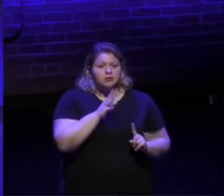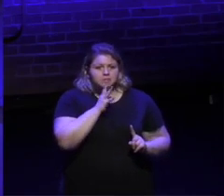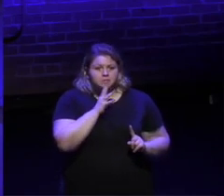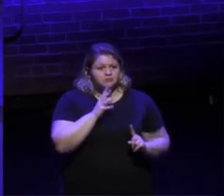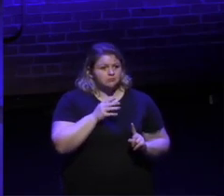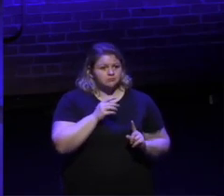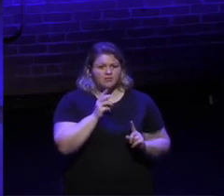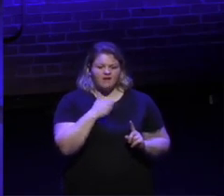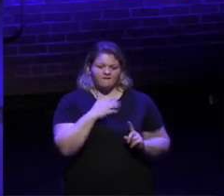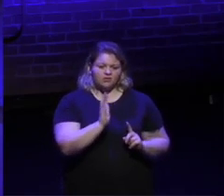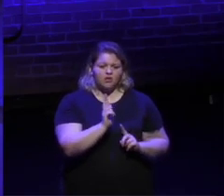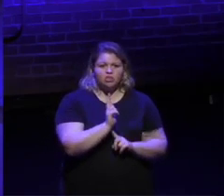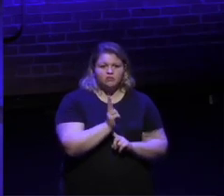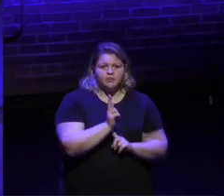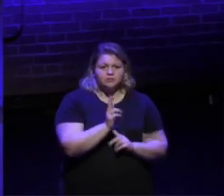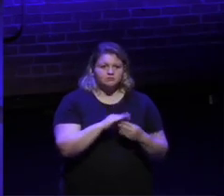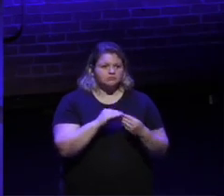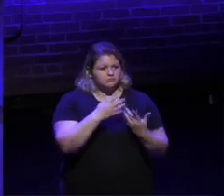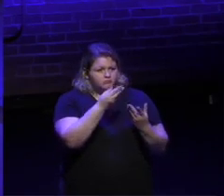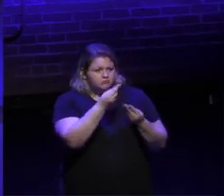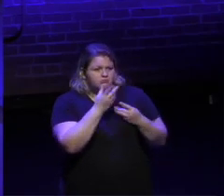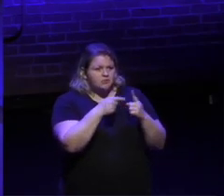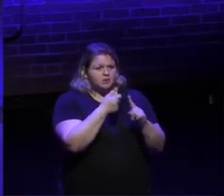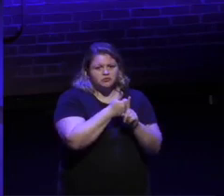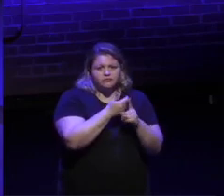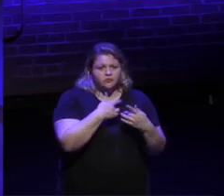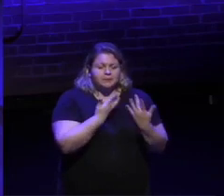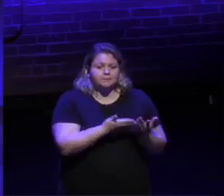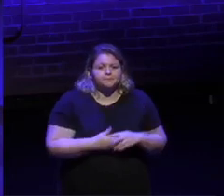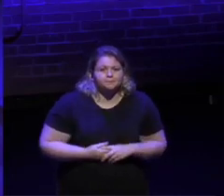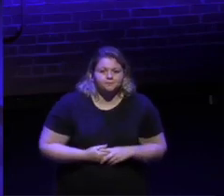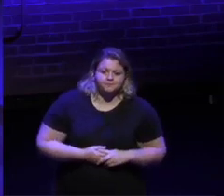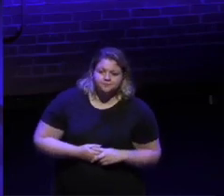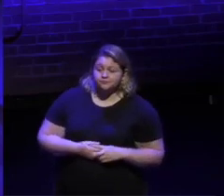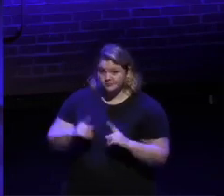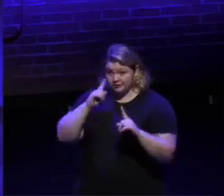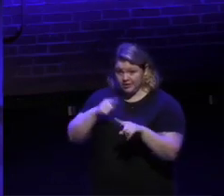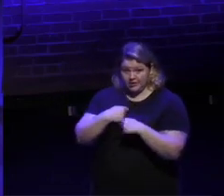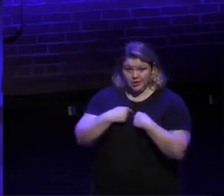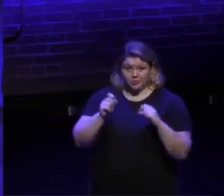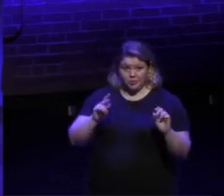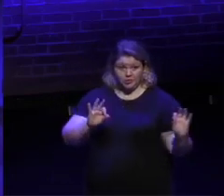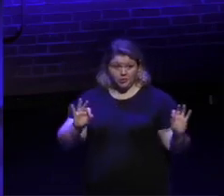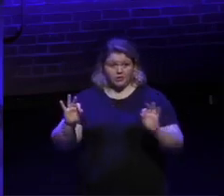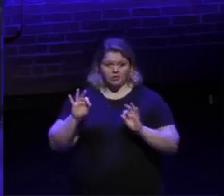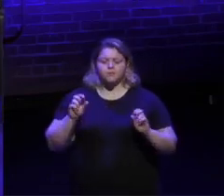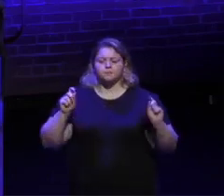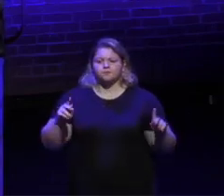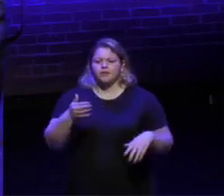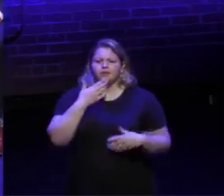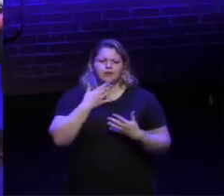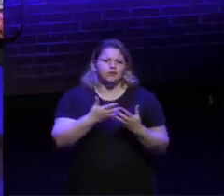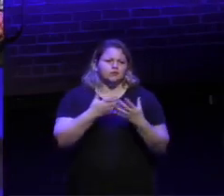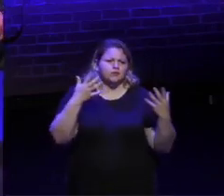about 3 minutes. Let us know what's going on with you. You can all hear me? Okay, perfect. Well, thank you all for putting this together.